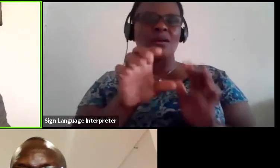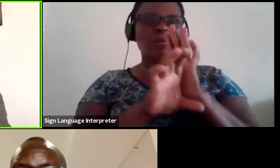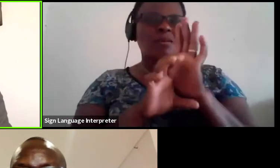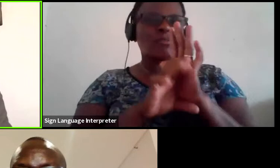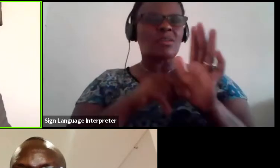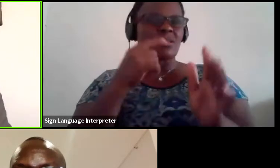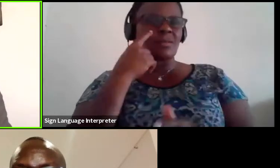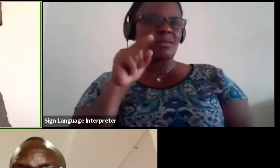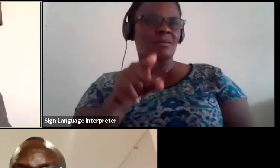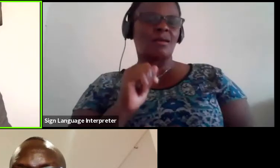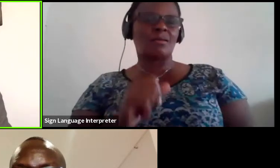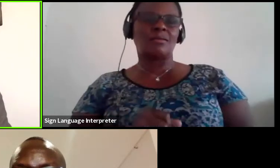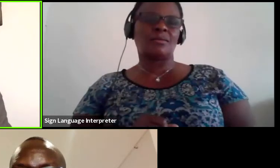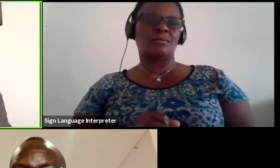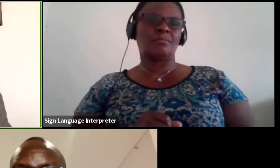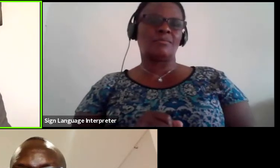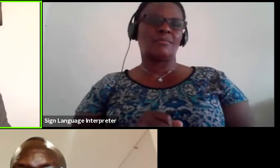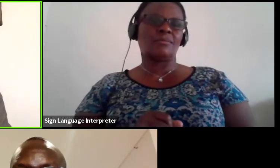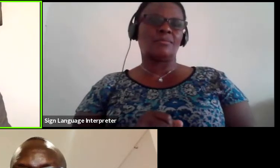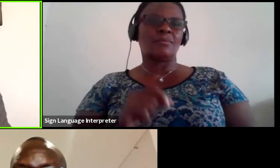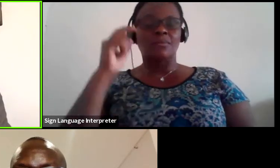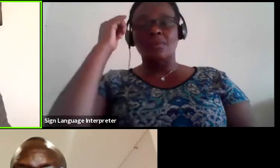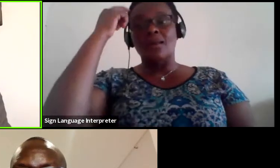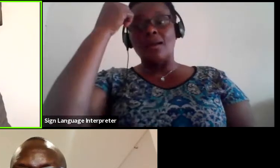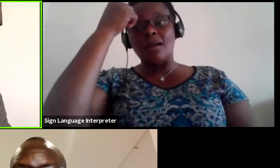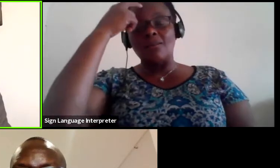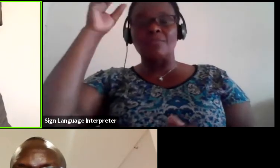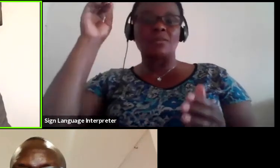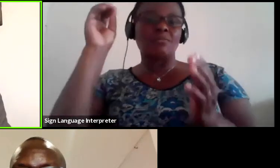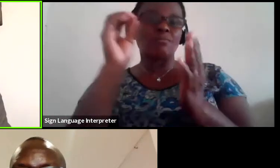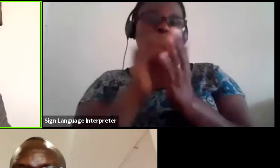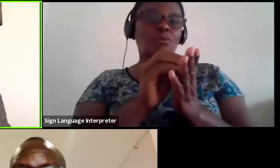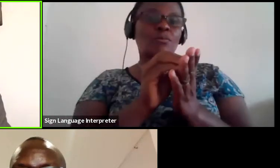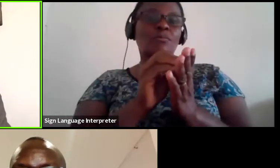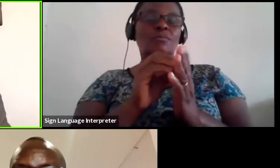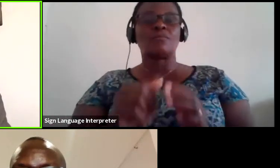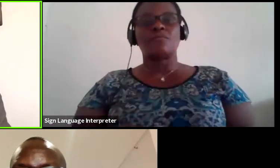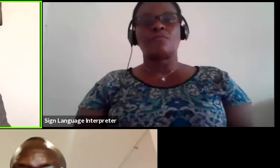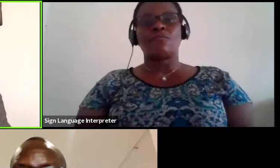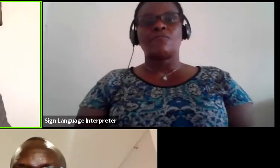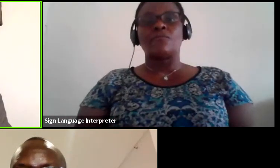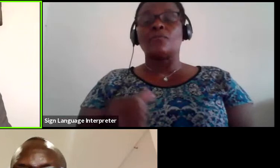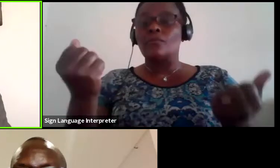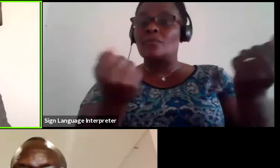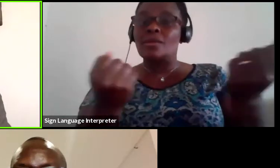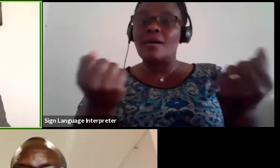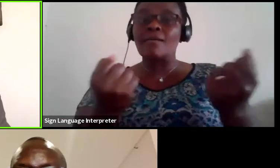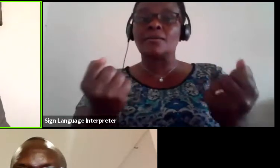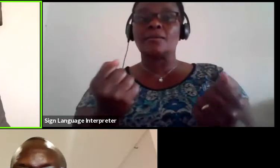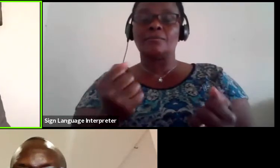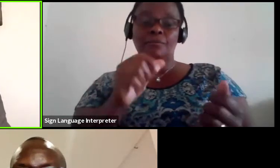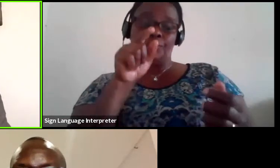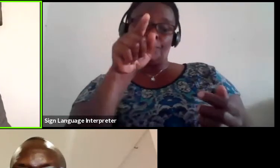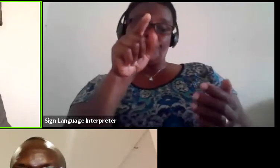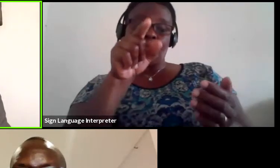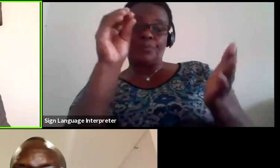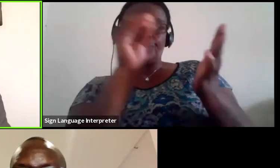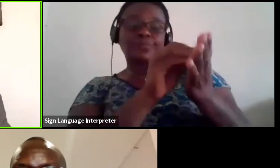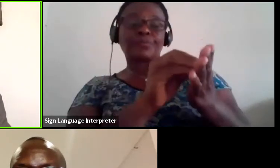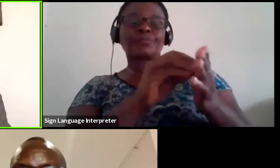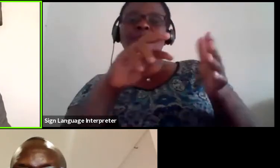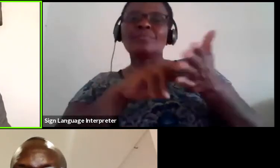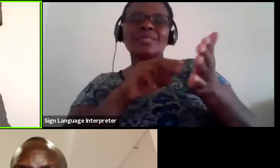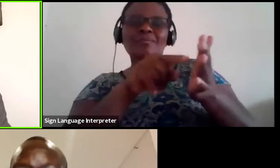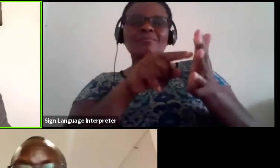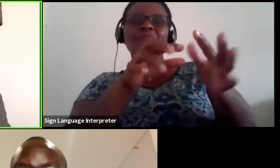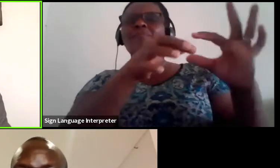governments are installing devices on vehicles to monitor the movement of citizens?